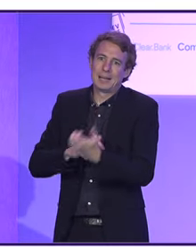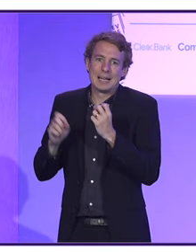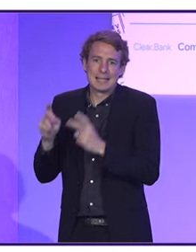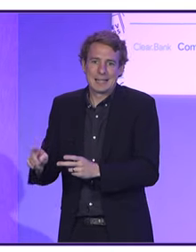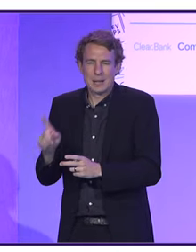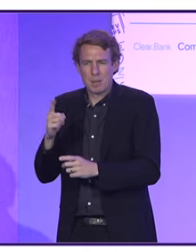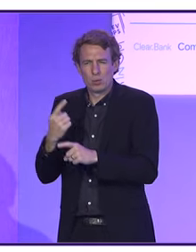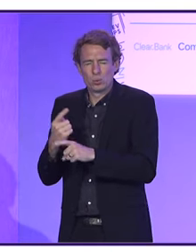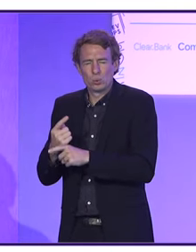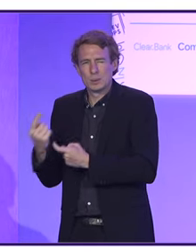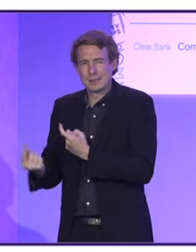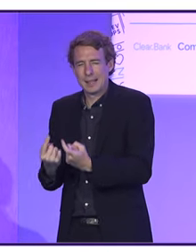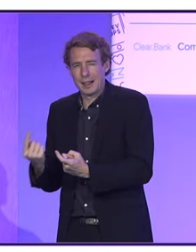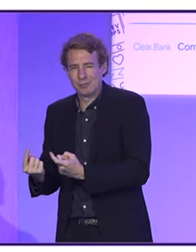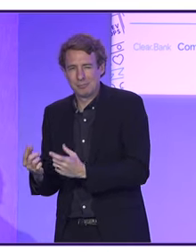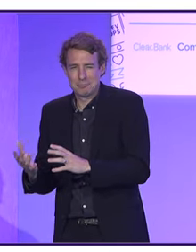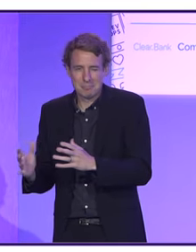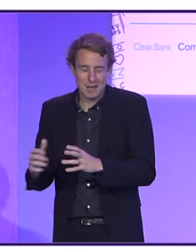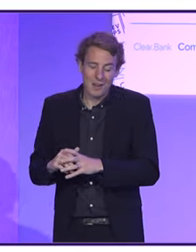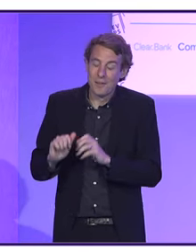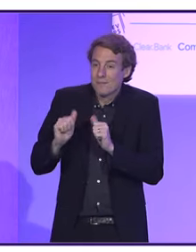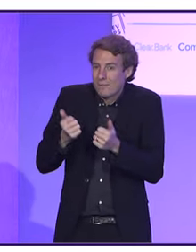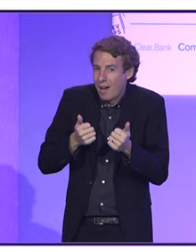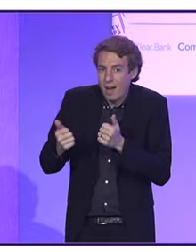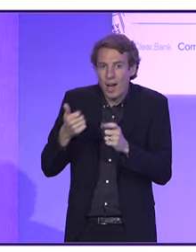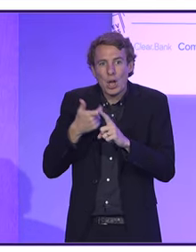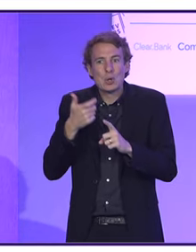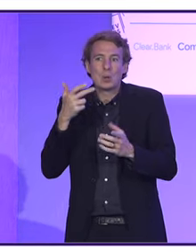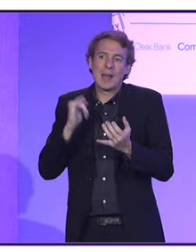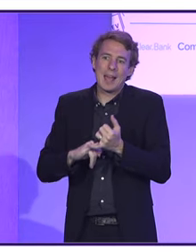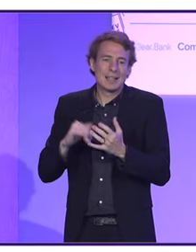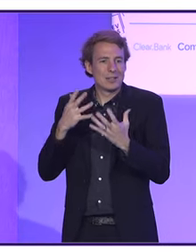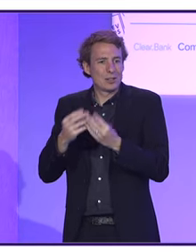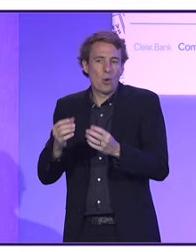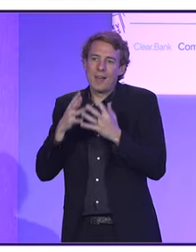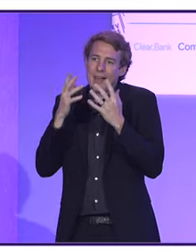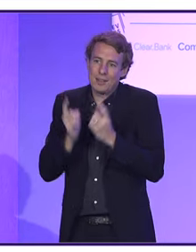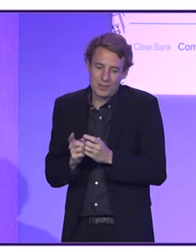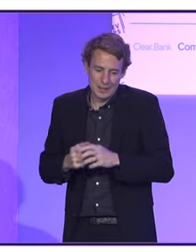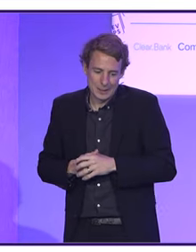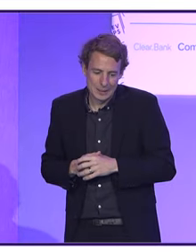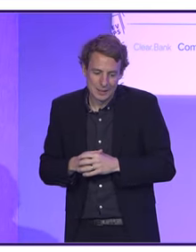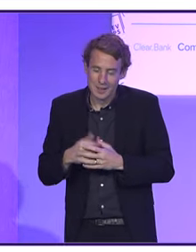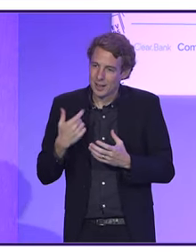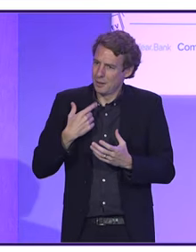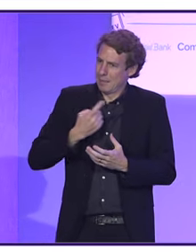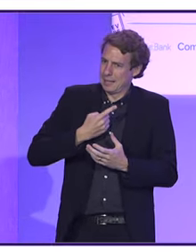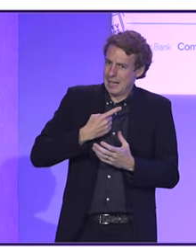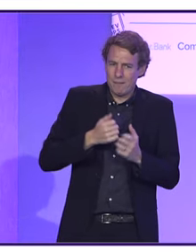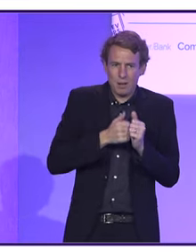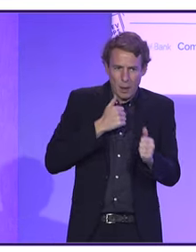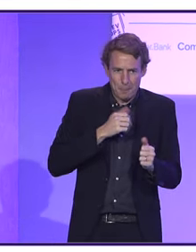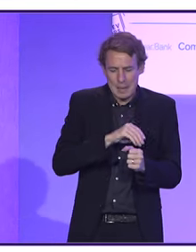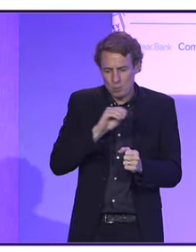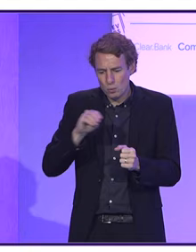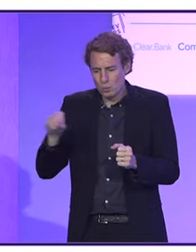itself. So that was fine. Everything's fine. Kubernetes fixed it all. And I found myself moving from one company to another, where